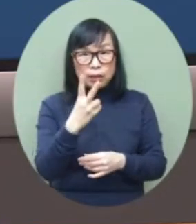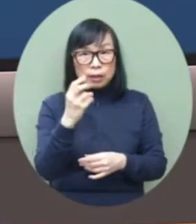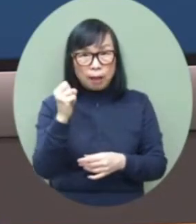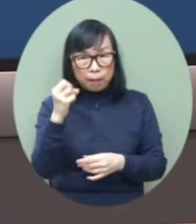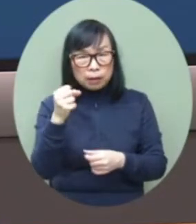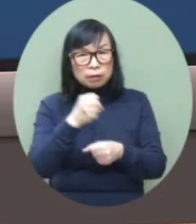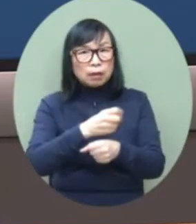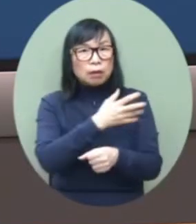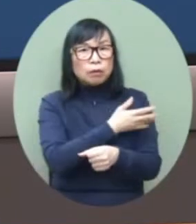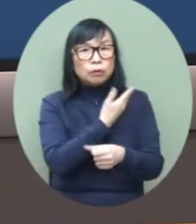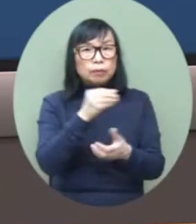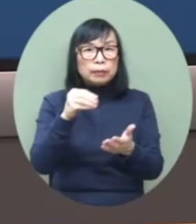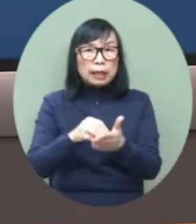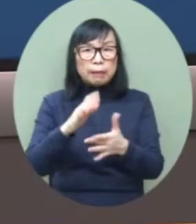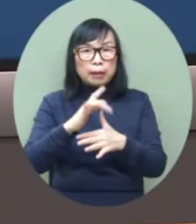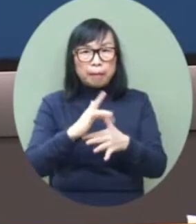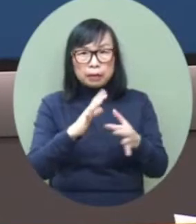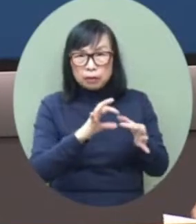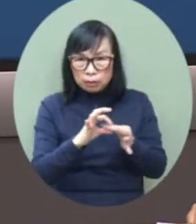colleagues were infected in our community